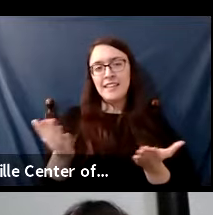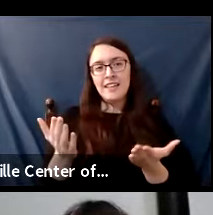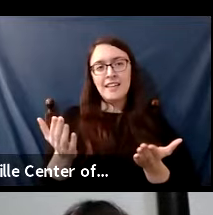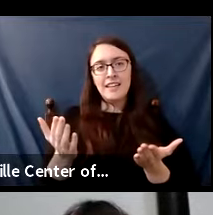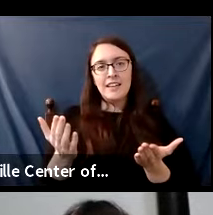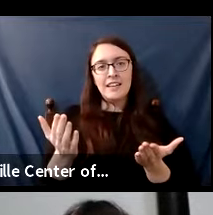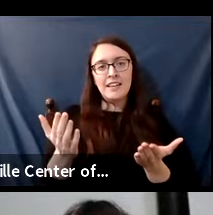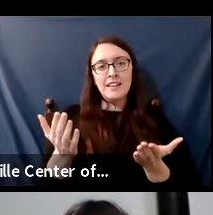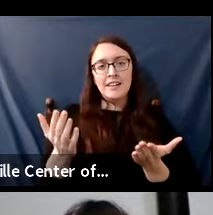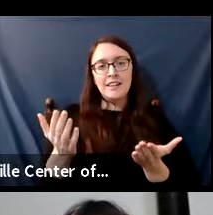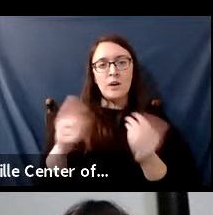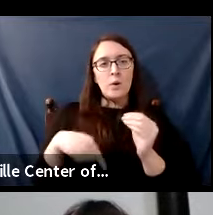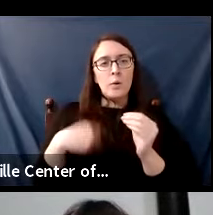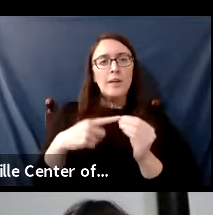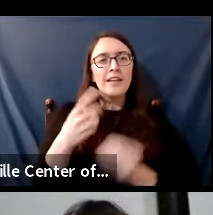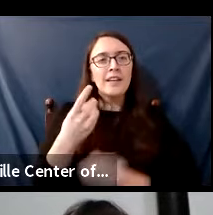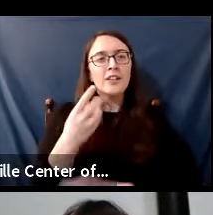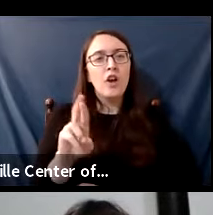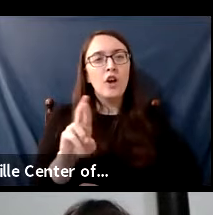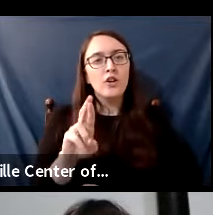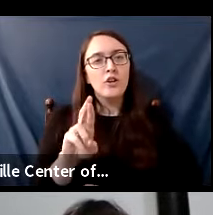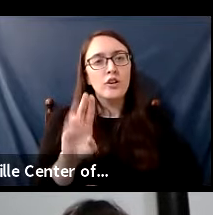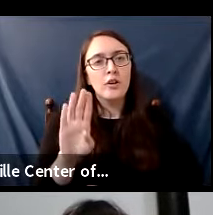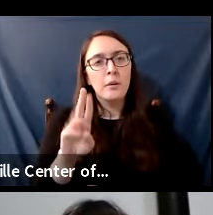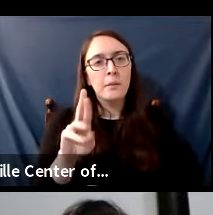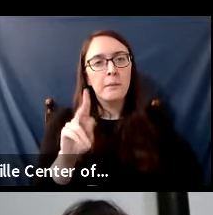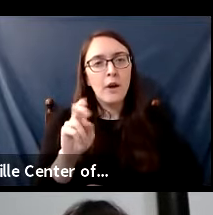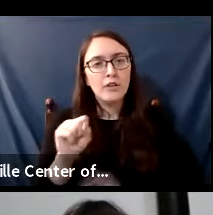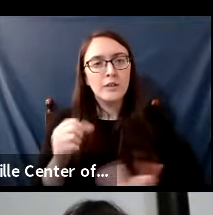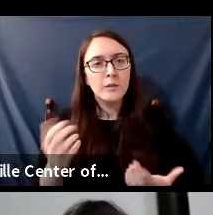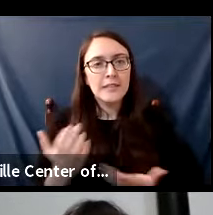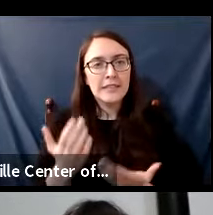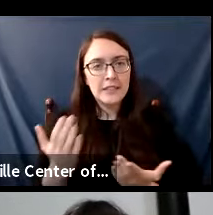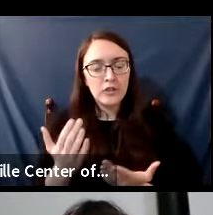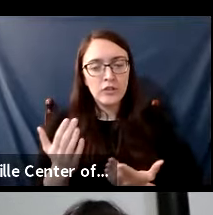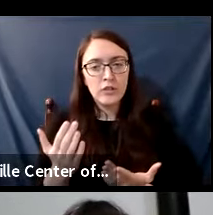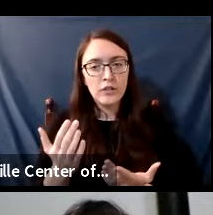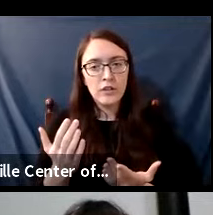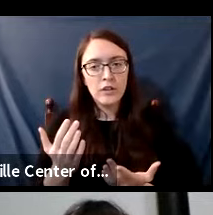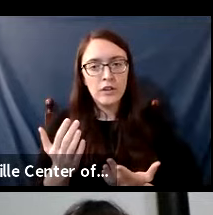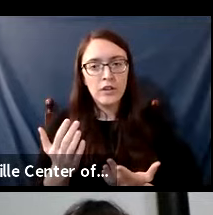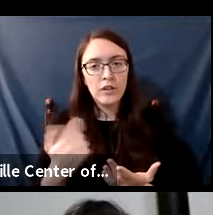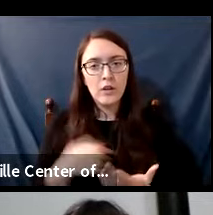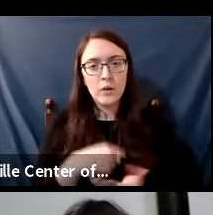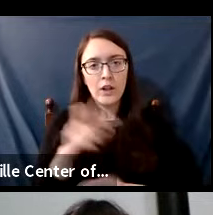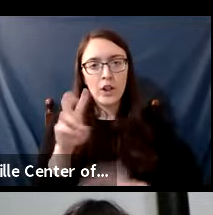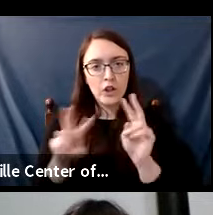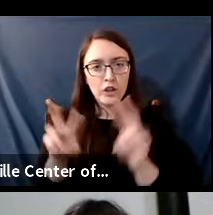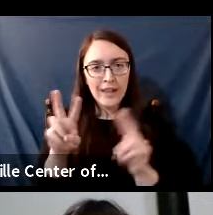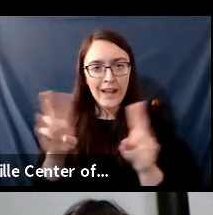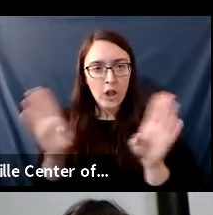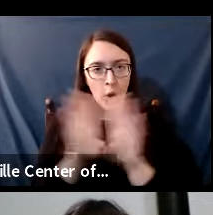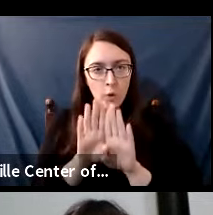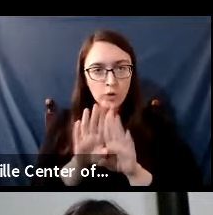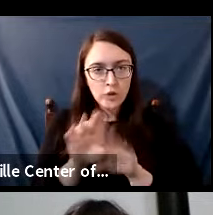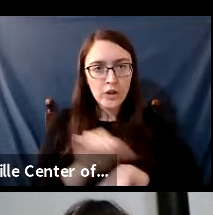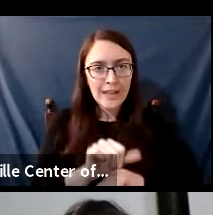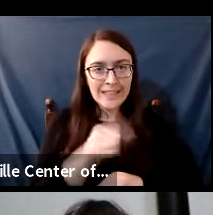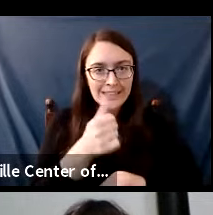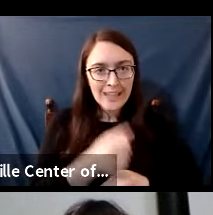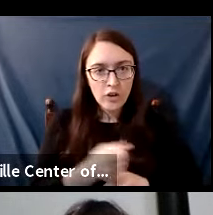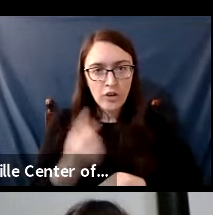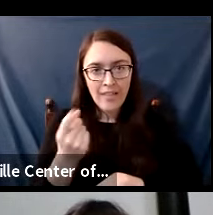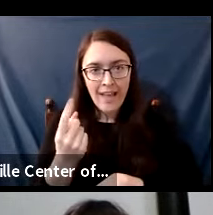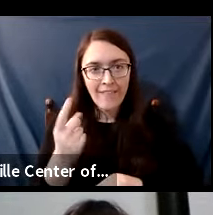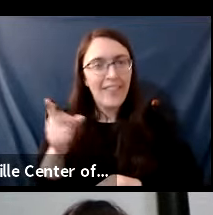heard from when Dr. Burks was here, what they looked at was closure at 10 or 11. They did not look at closure later